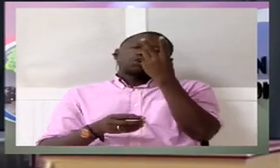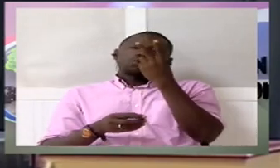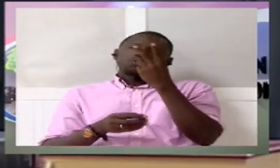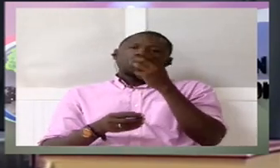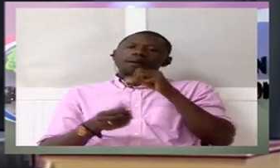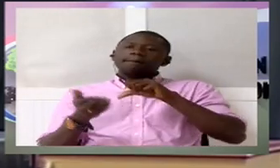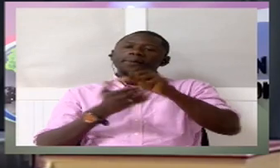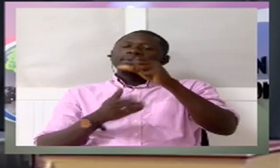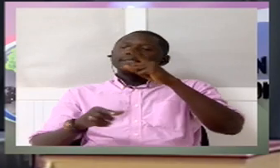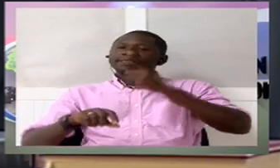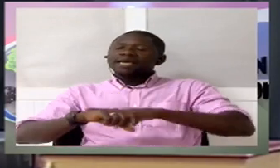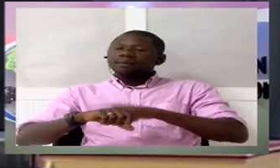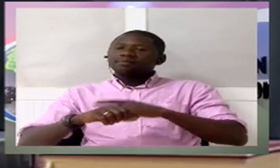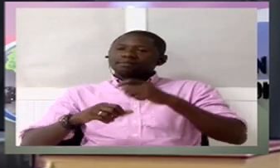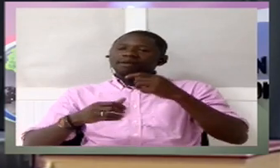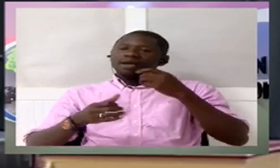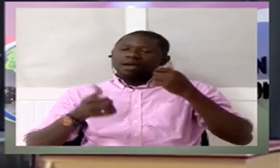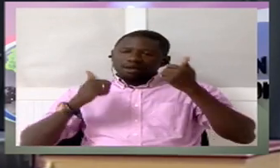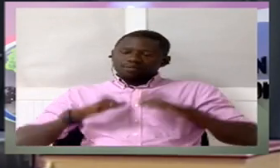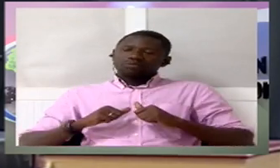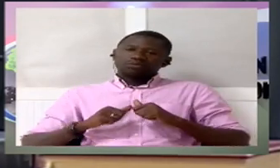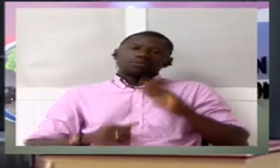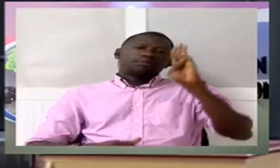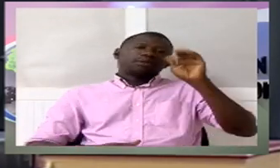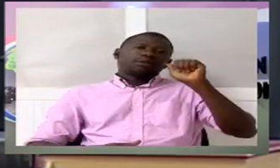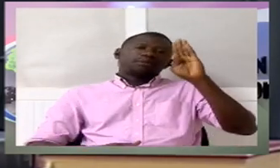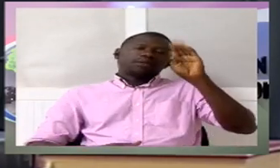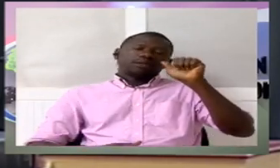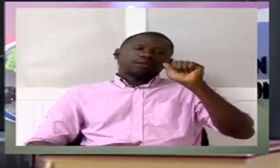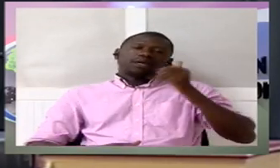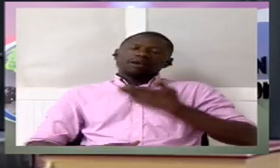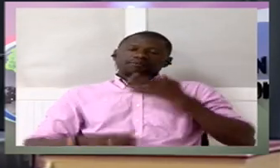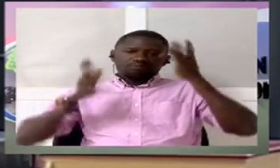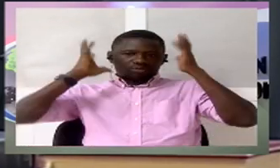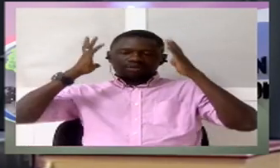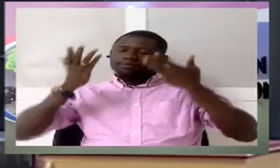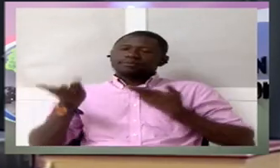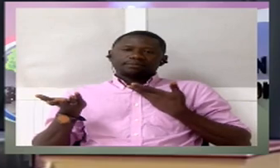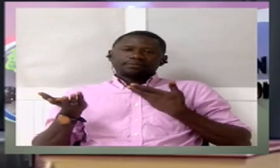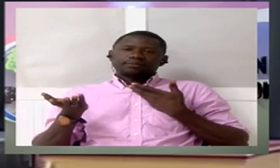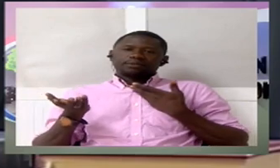Before it was time for the payment of the second installment, Baba had a problem.